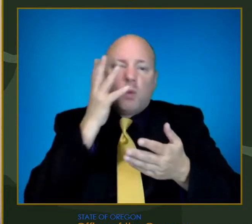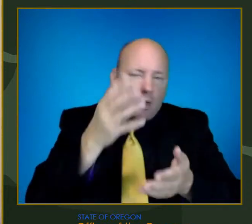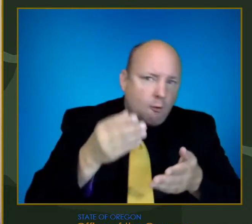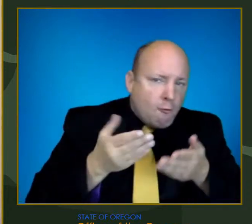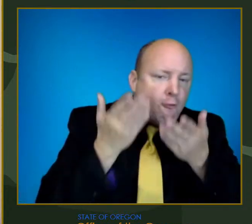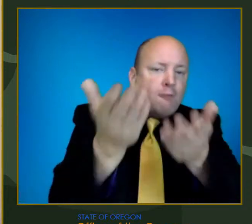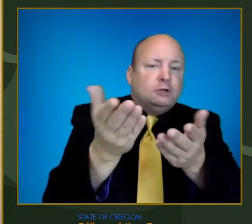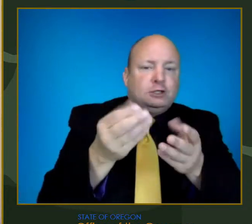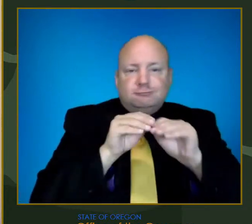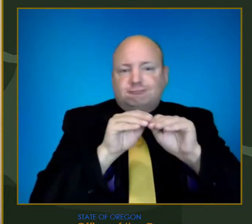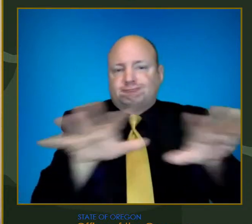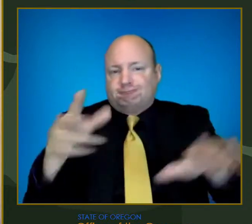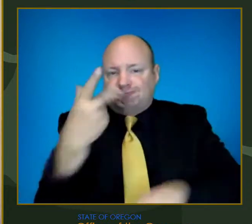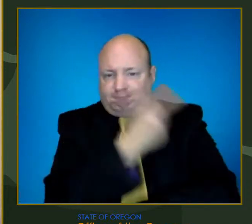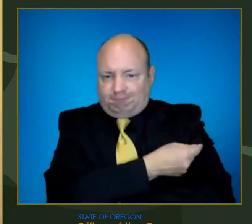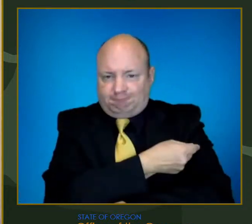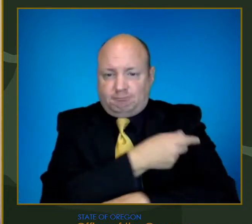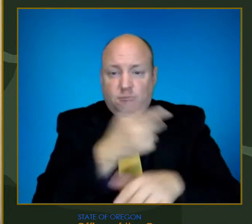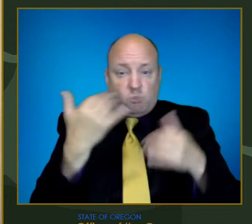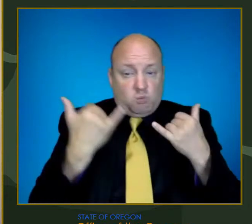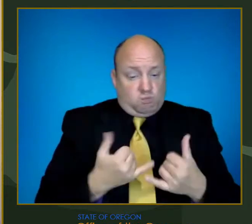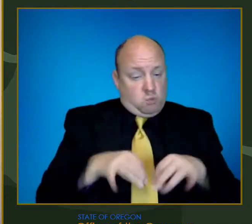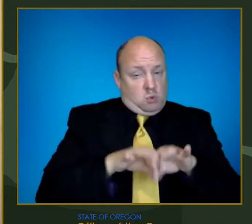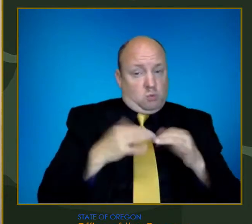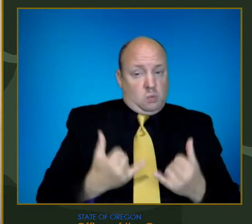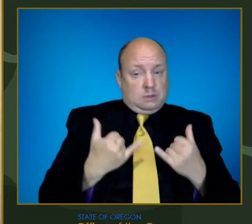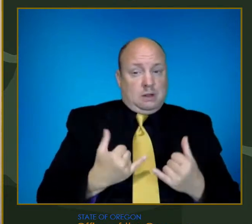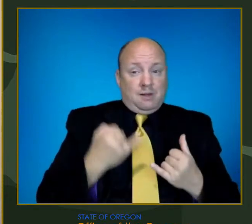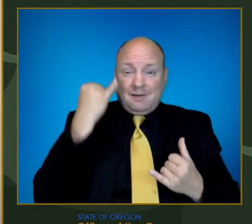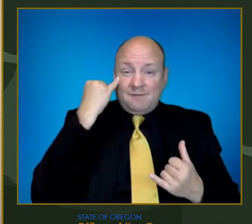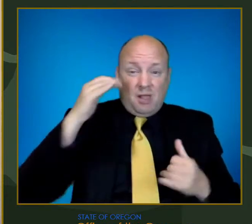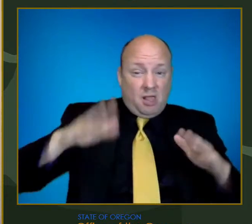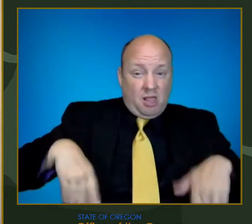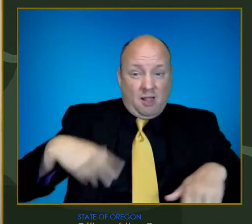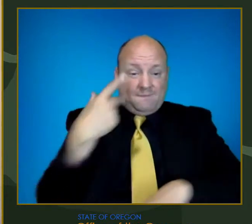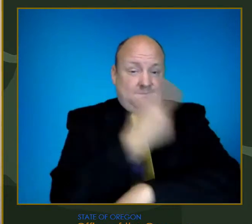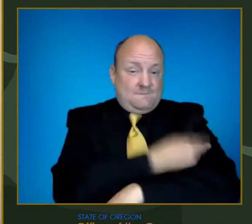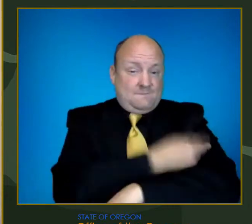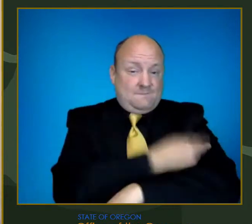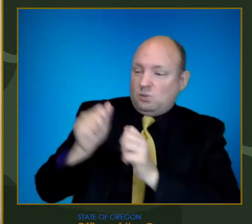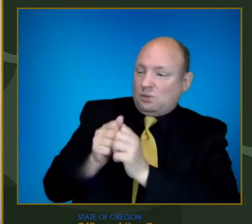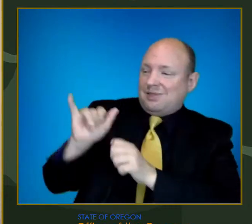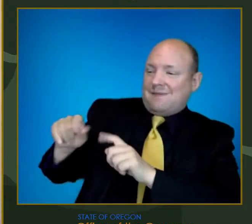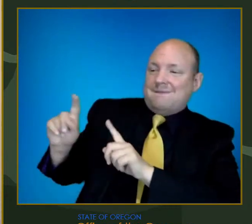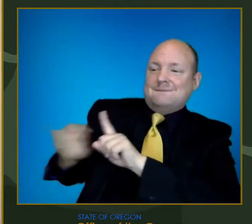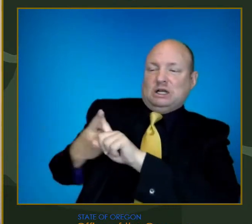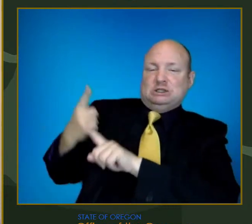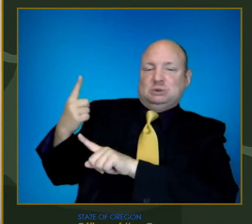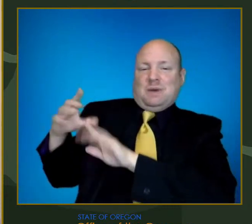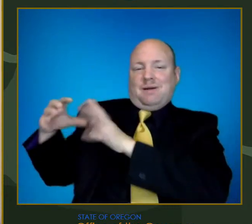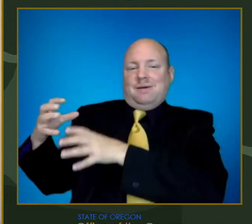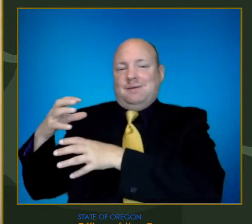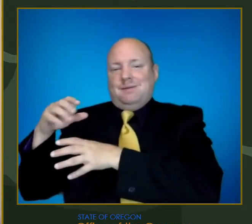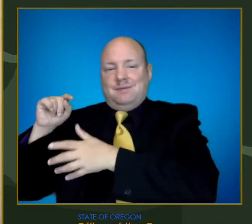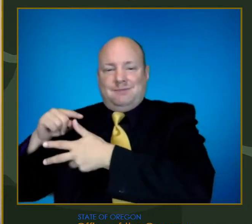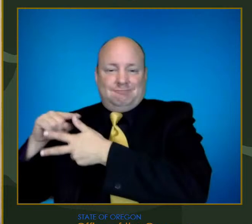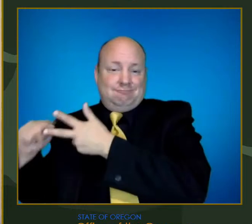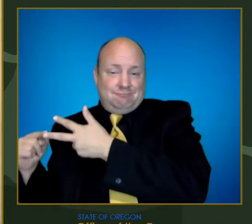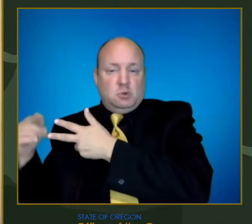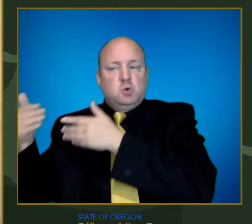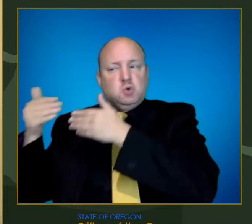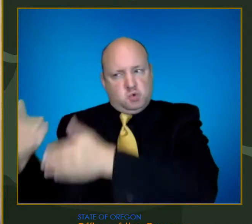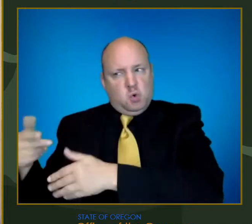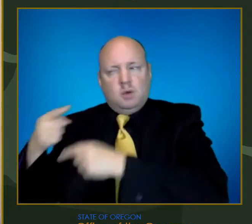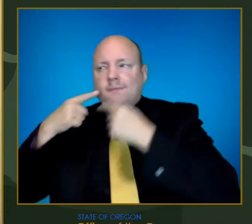right now is if you're unvaccinated right now, get a vaccine so that we can protect our healthcare capacity. Wear a